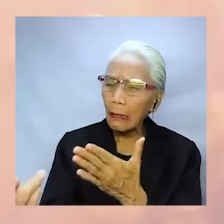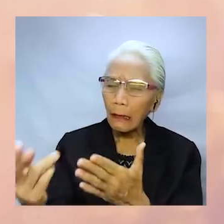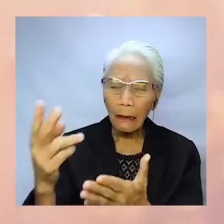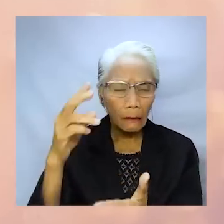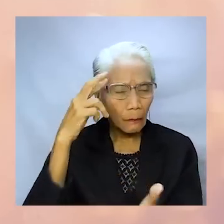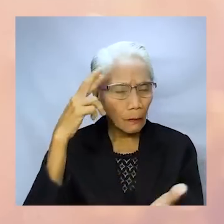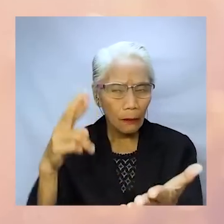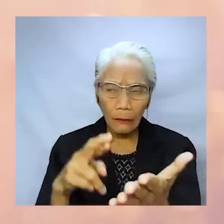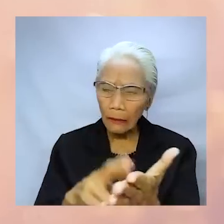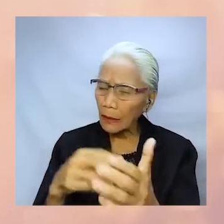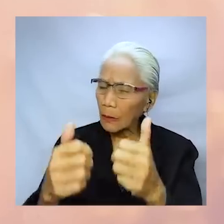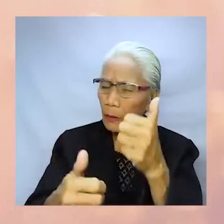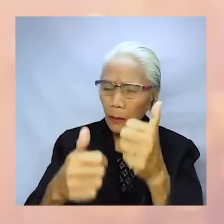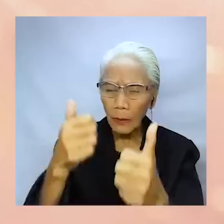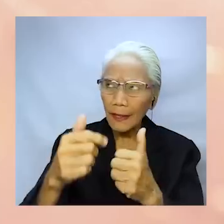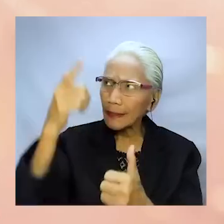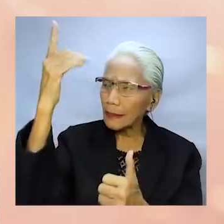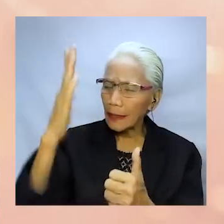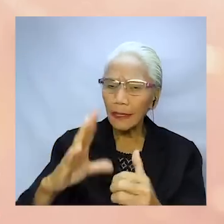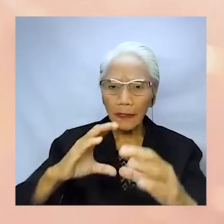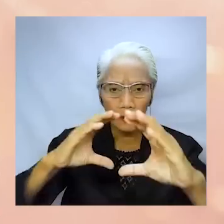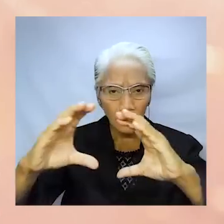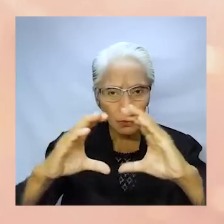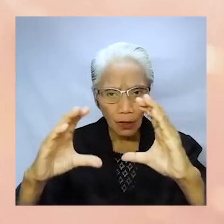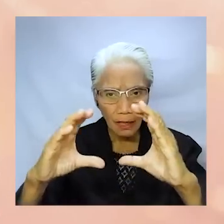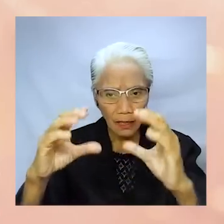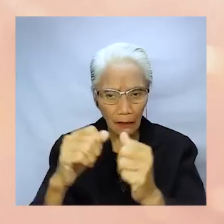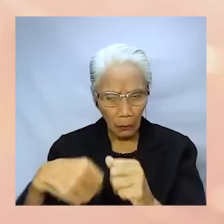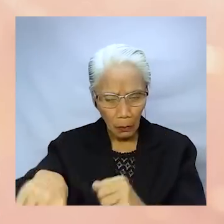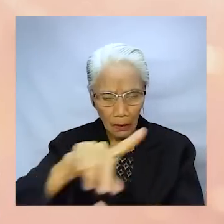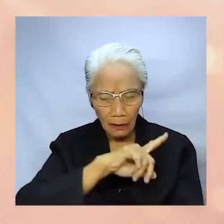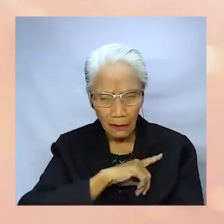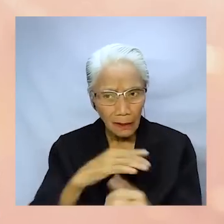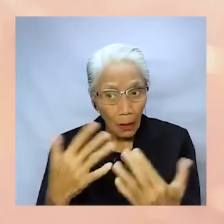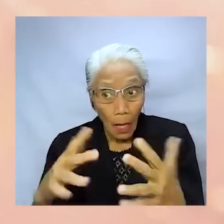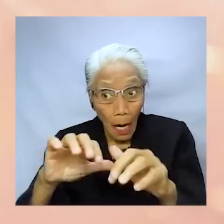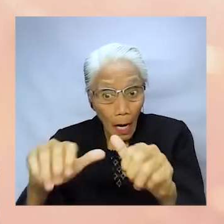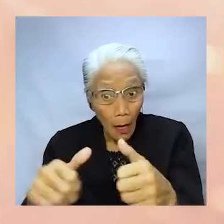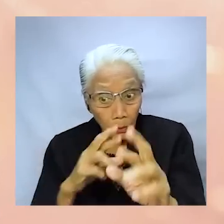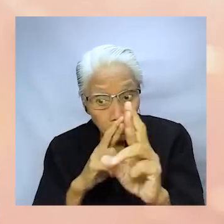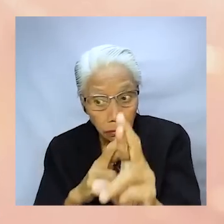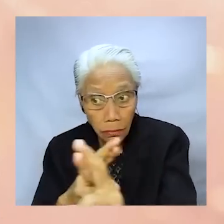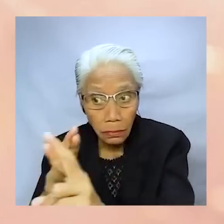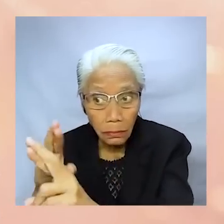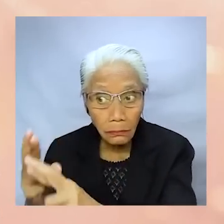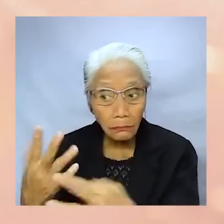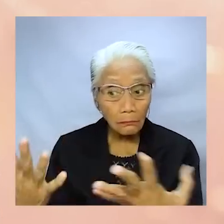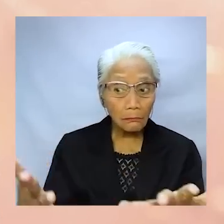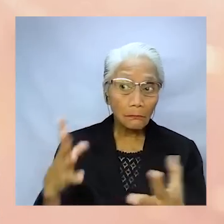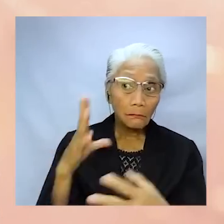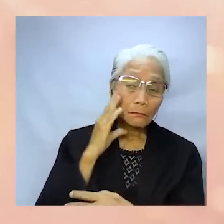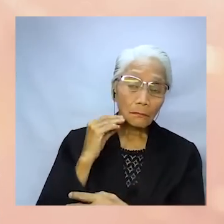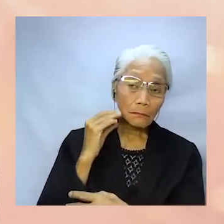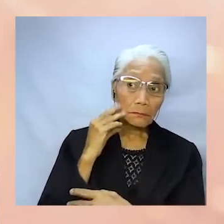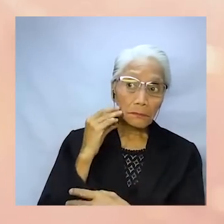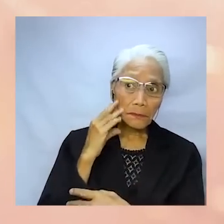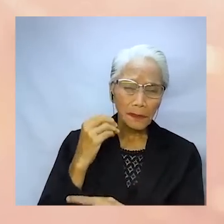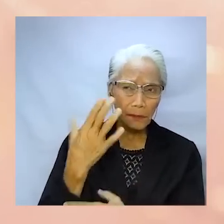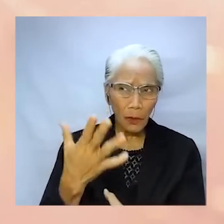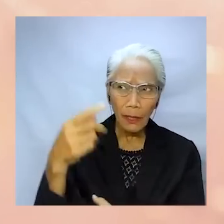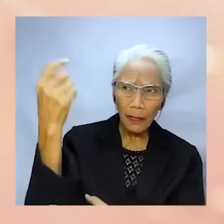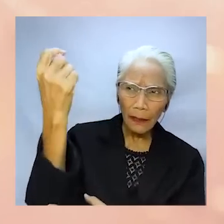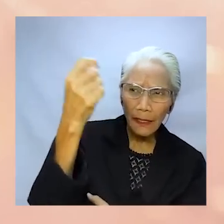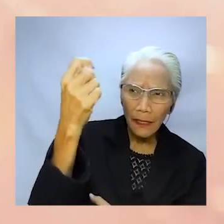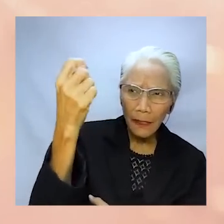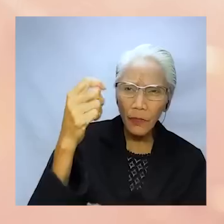is communicating with us. How do we respond to the faith experience or testimony of people who do